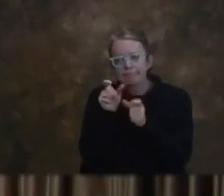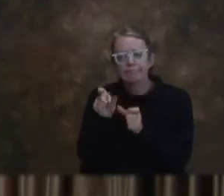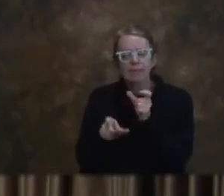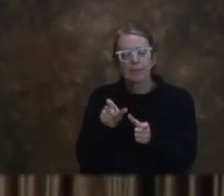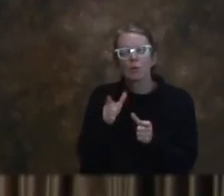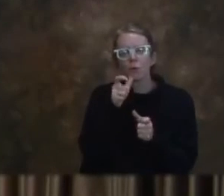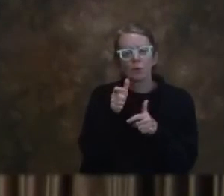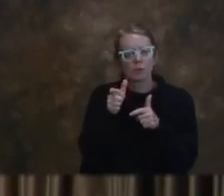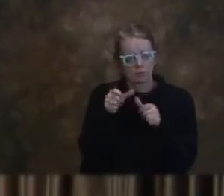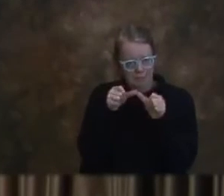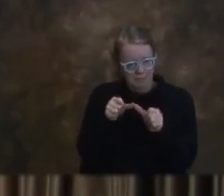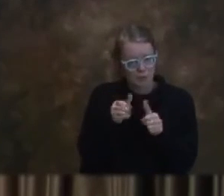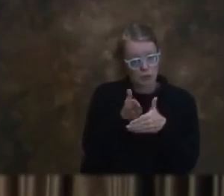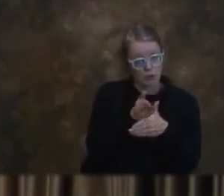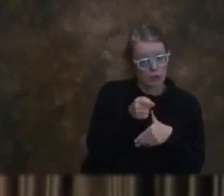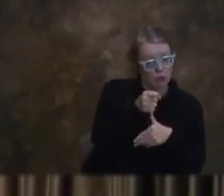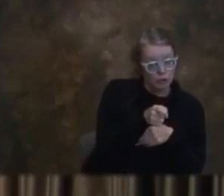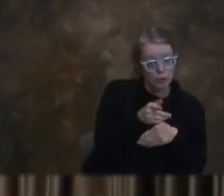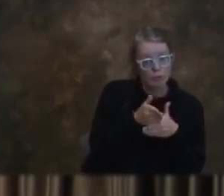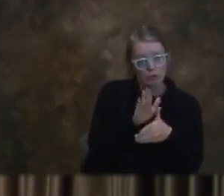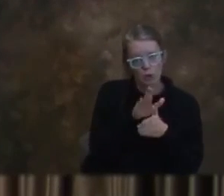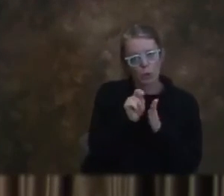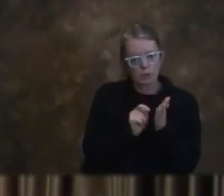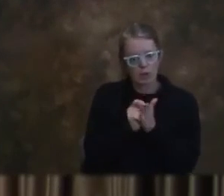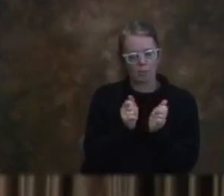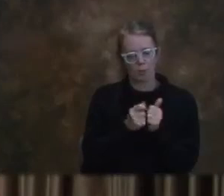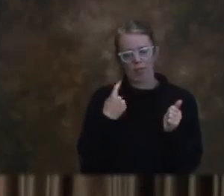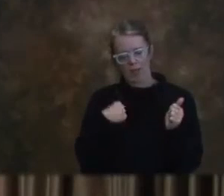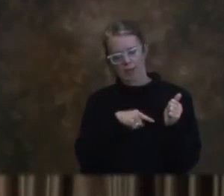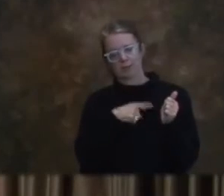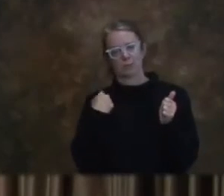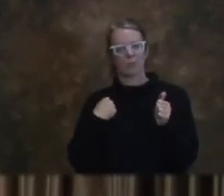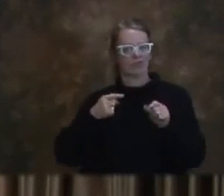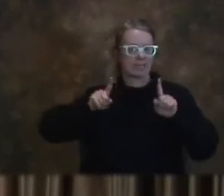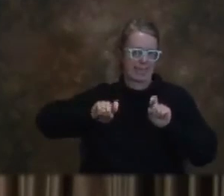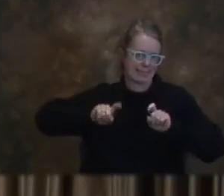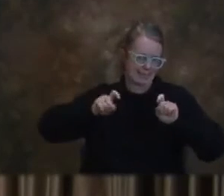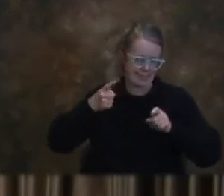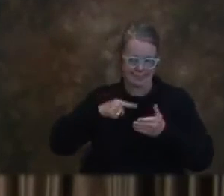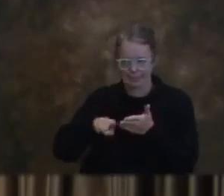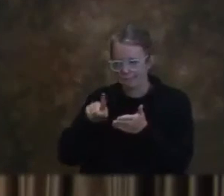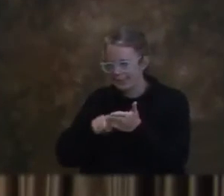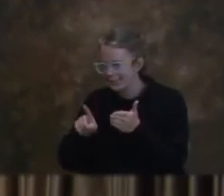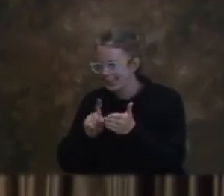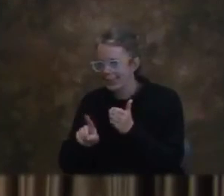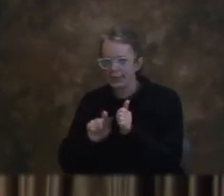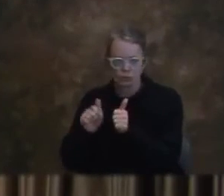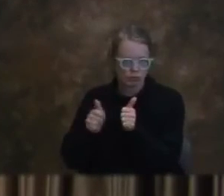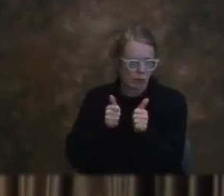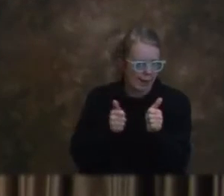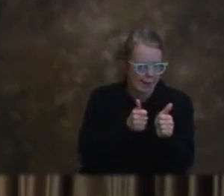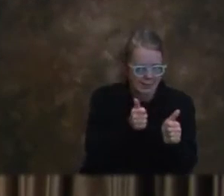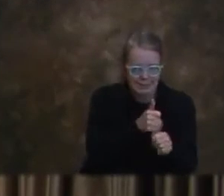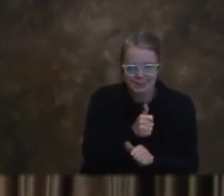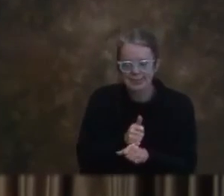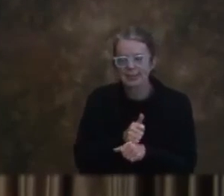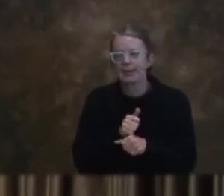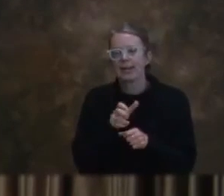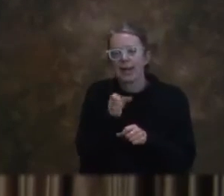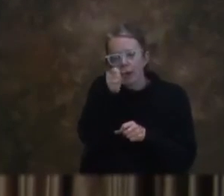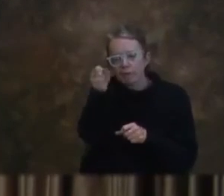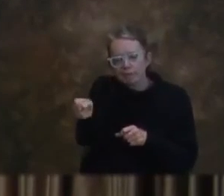time with us as we have tested, investigated, traced, housed for isolation